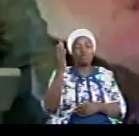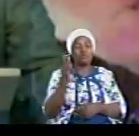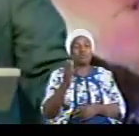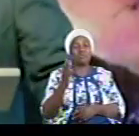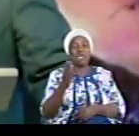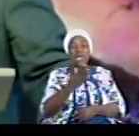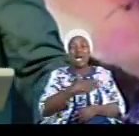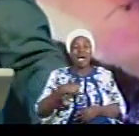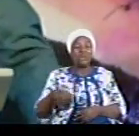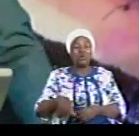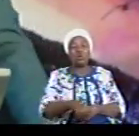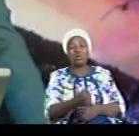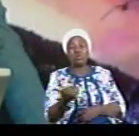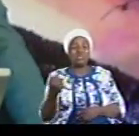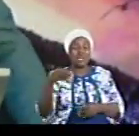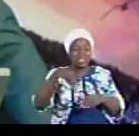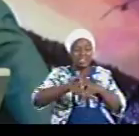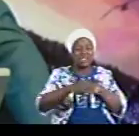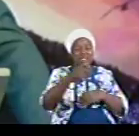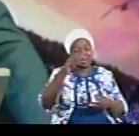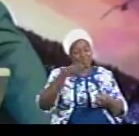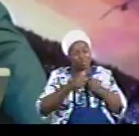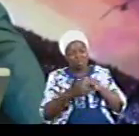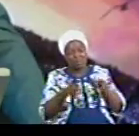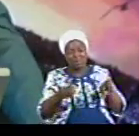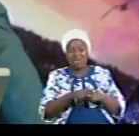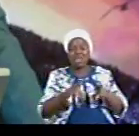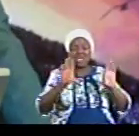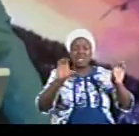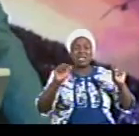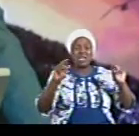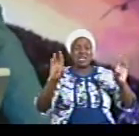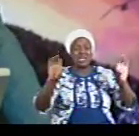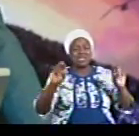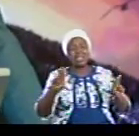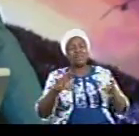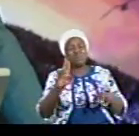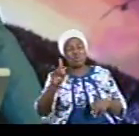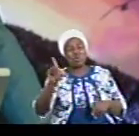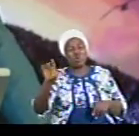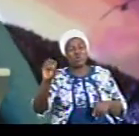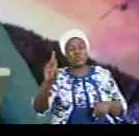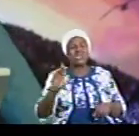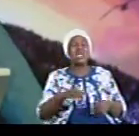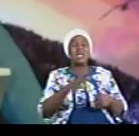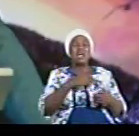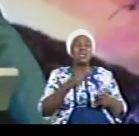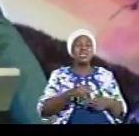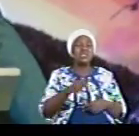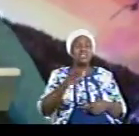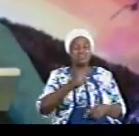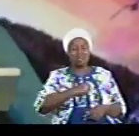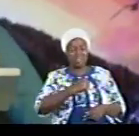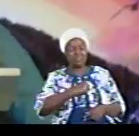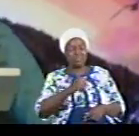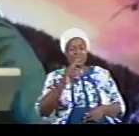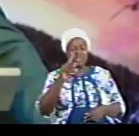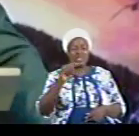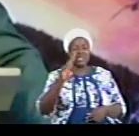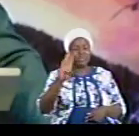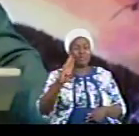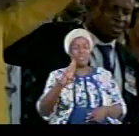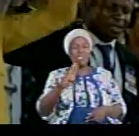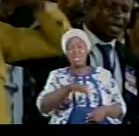all the other internal problems my cancer like ulcer like TB any other internal problem be healed in